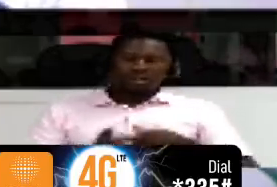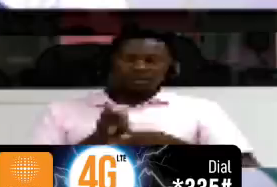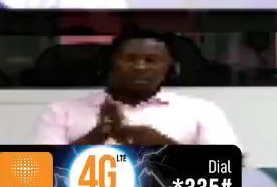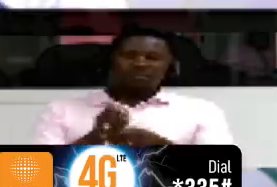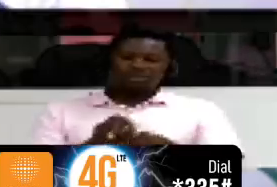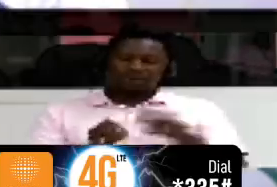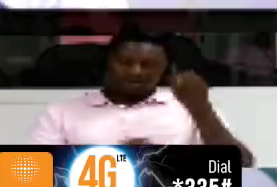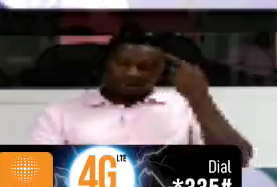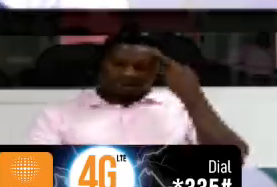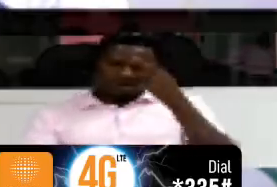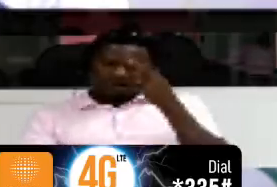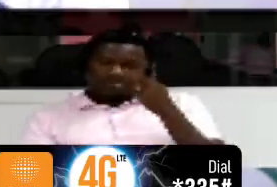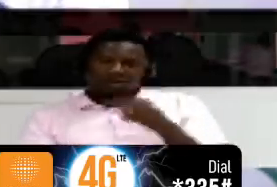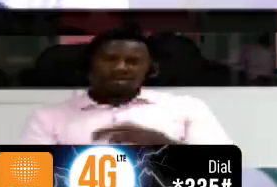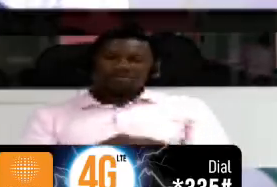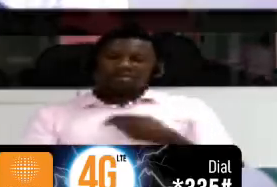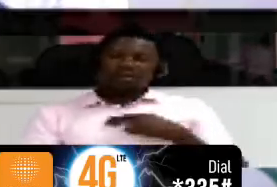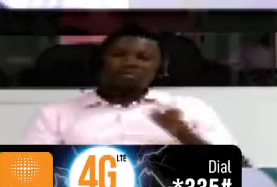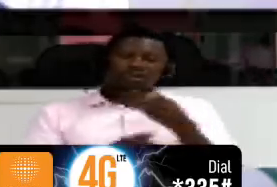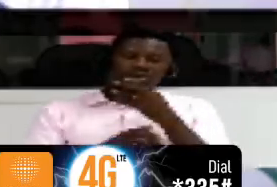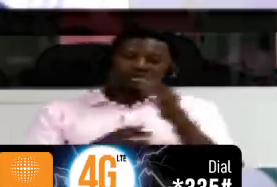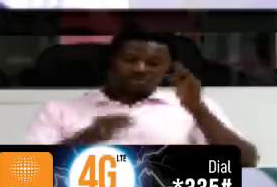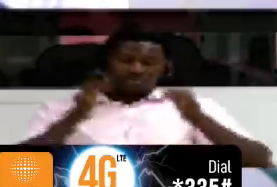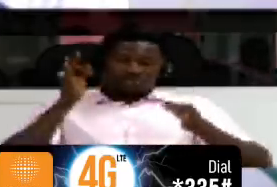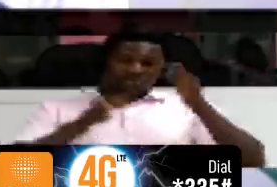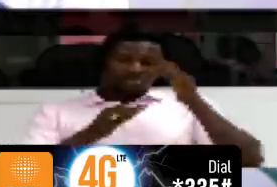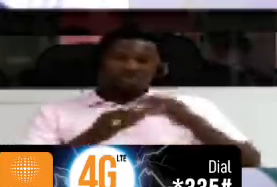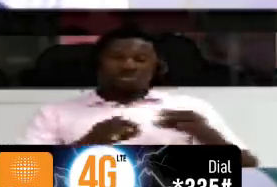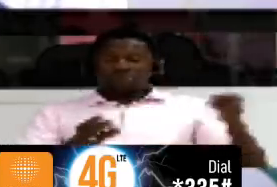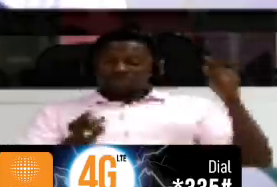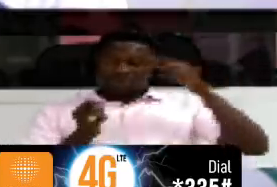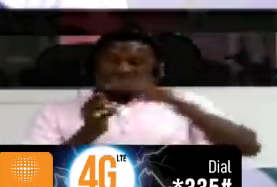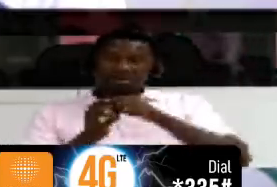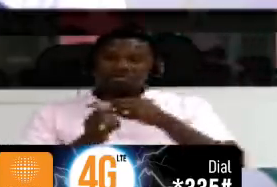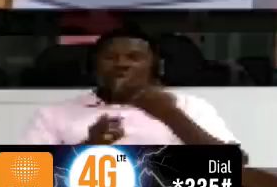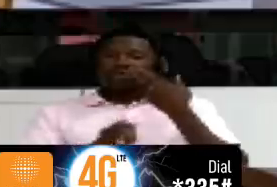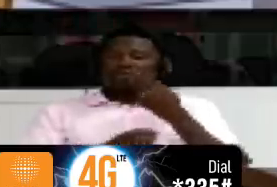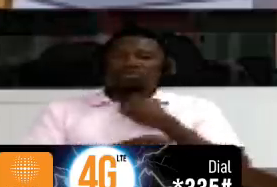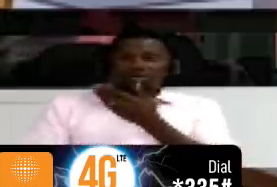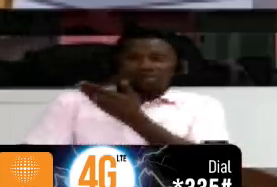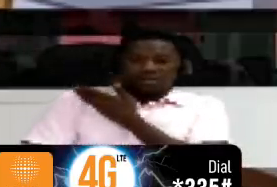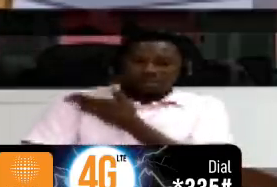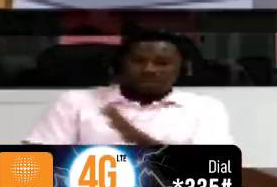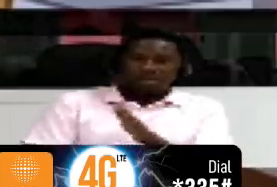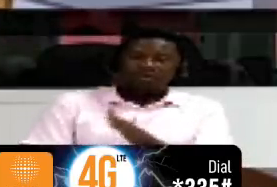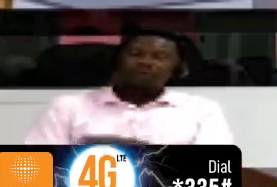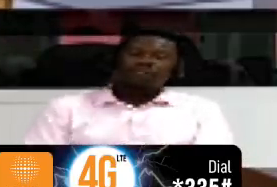decision to take the matter to court until when we were released.